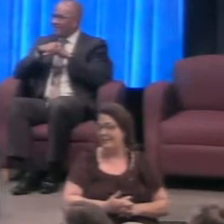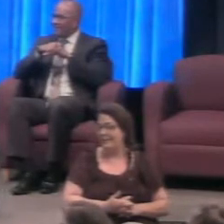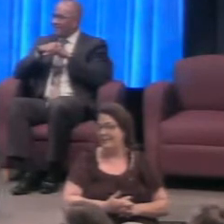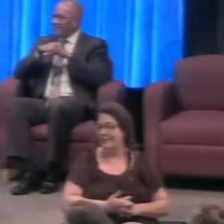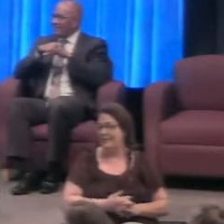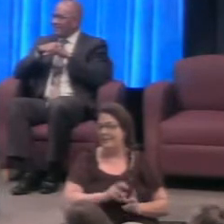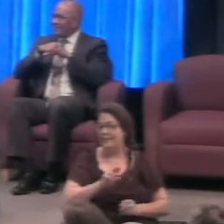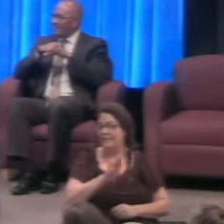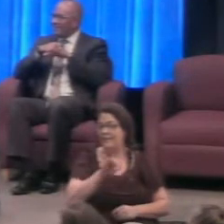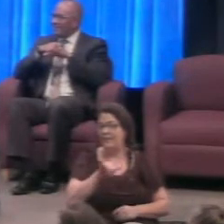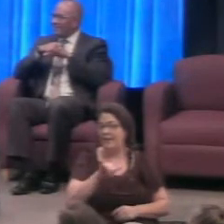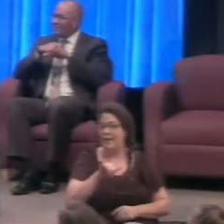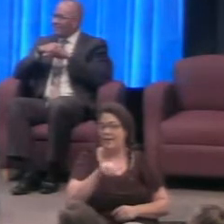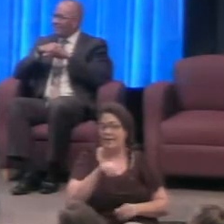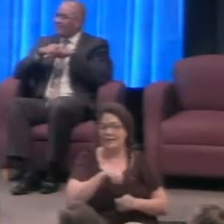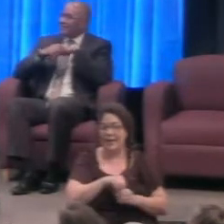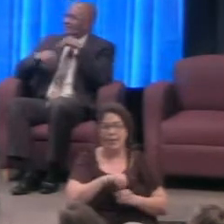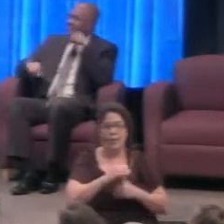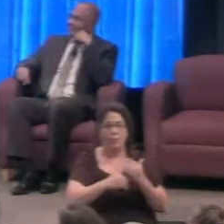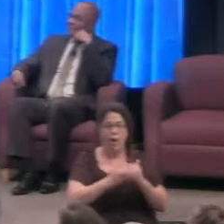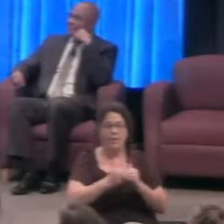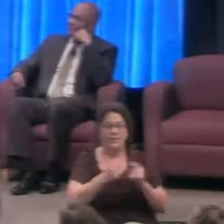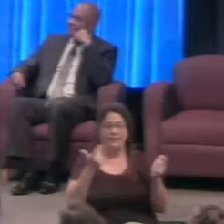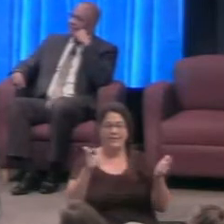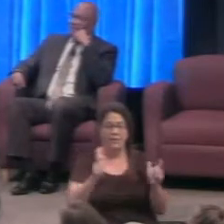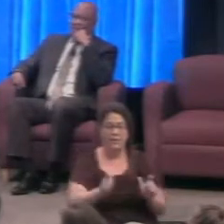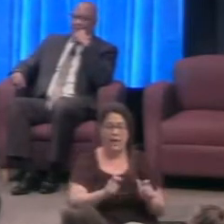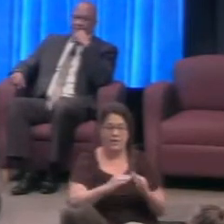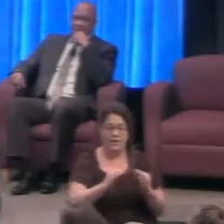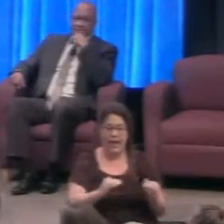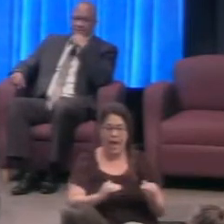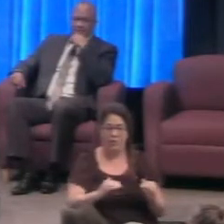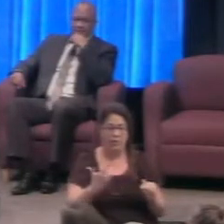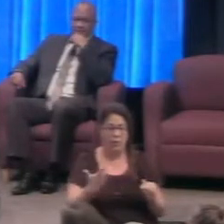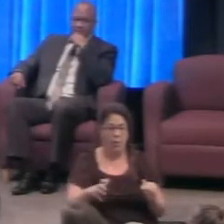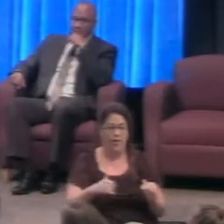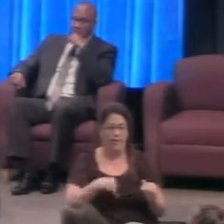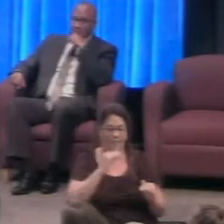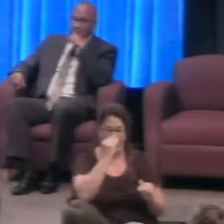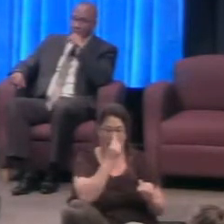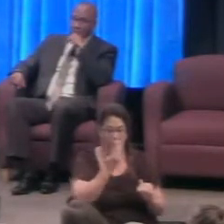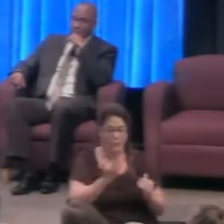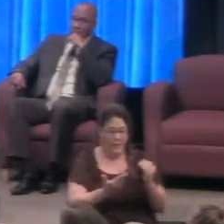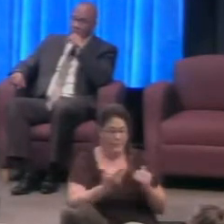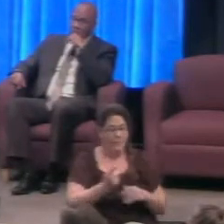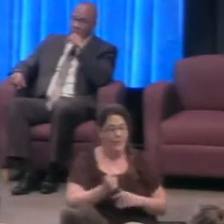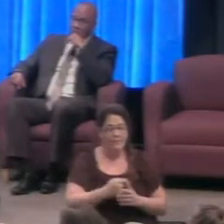Ruby is in the process of downsizing, so I didn't think you would want a flower, but